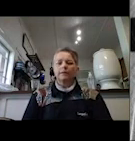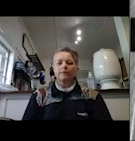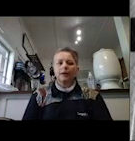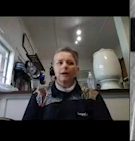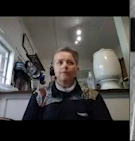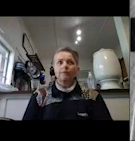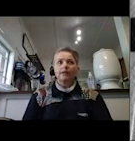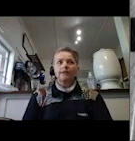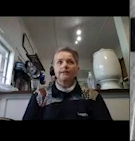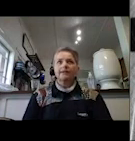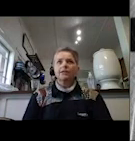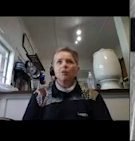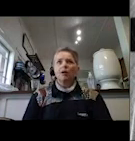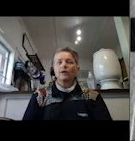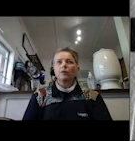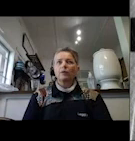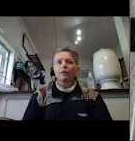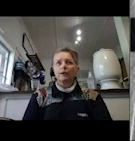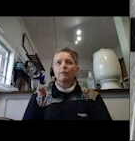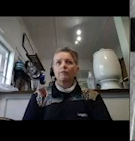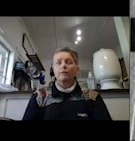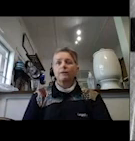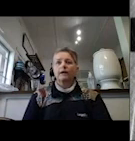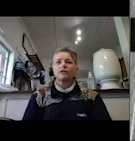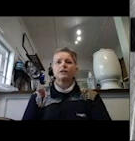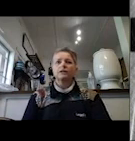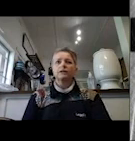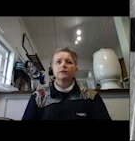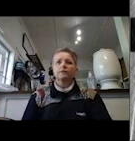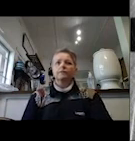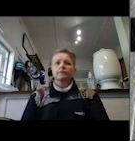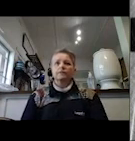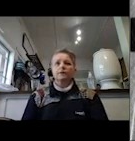career is intertwined with their reputation.